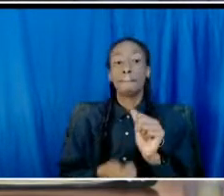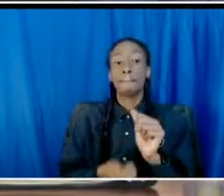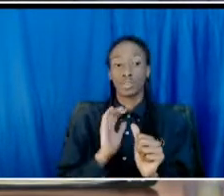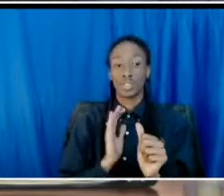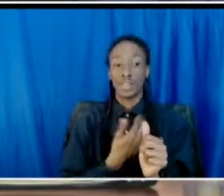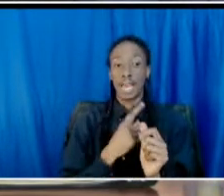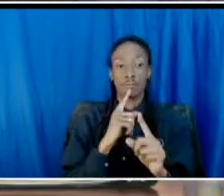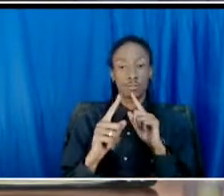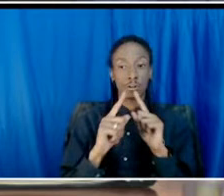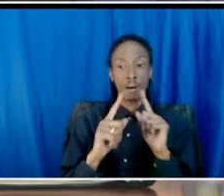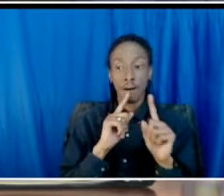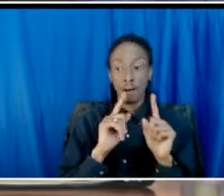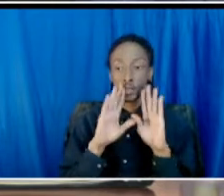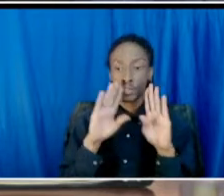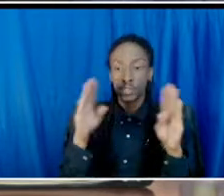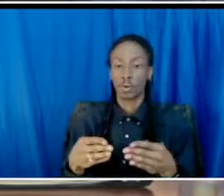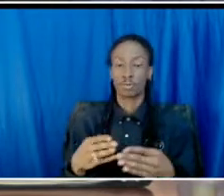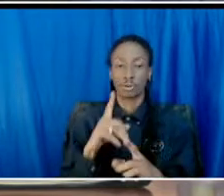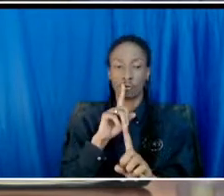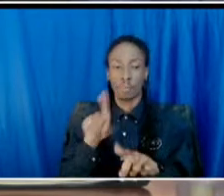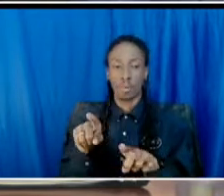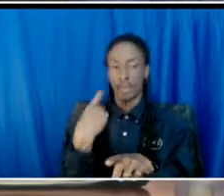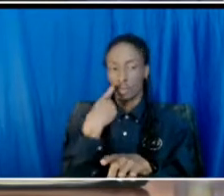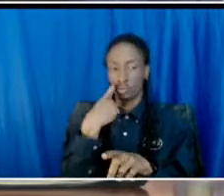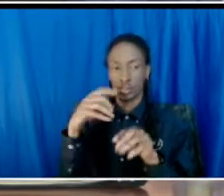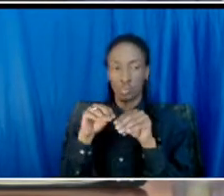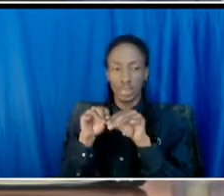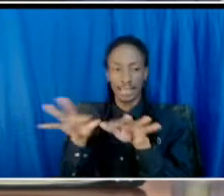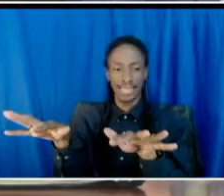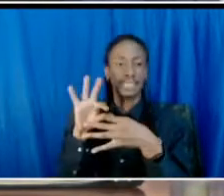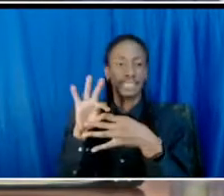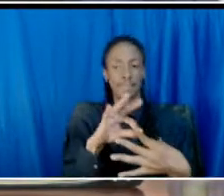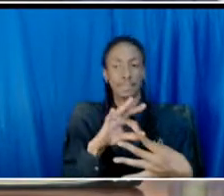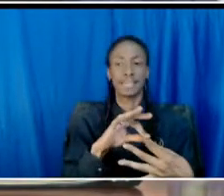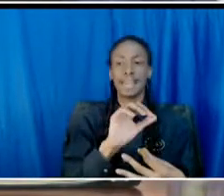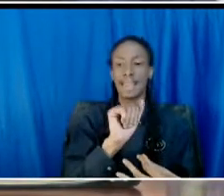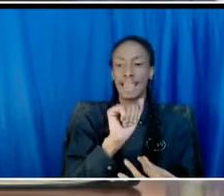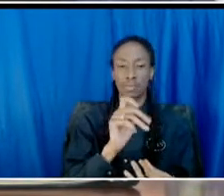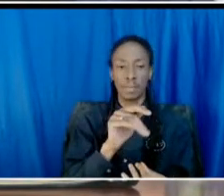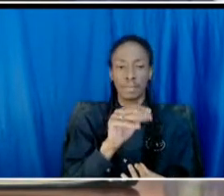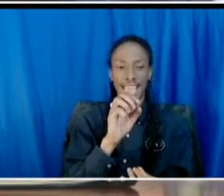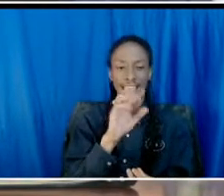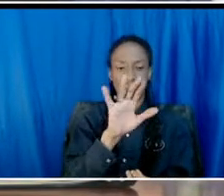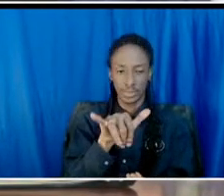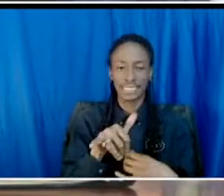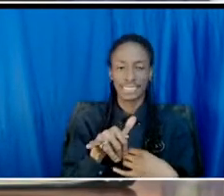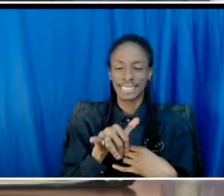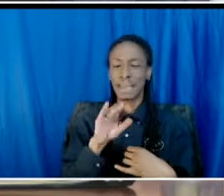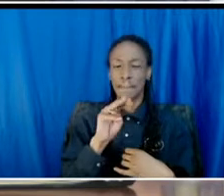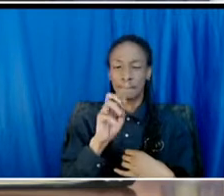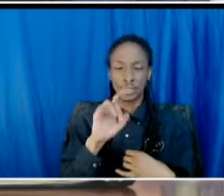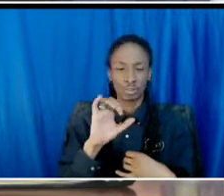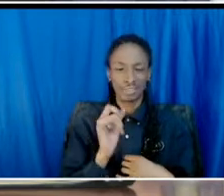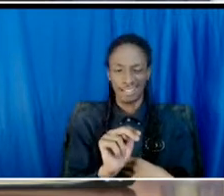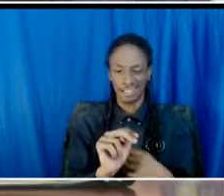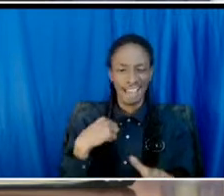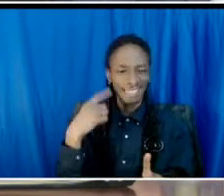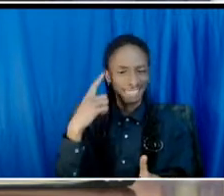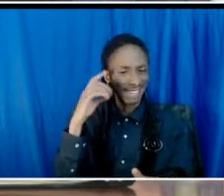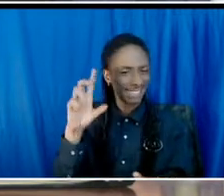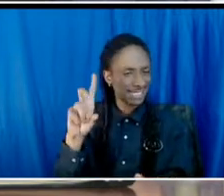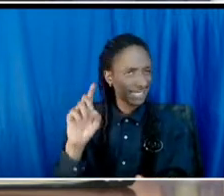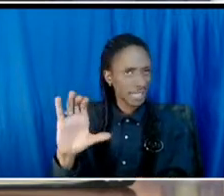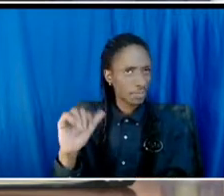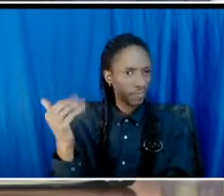a report that had been recently released relating to Antrim County in Michigan. I believe on December 13th, an